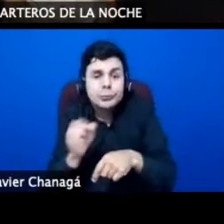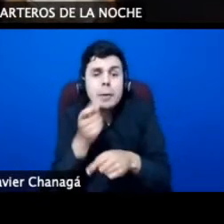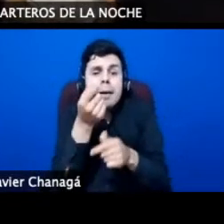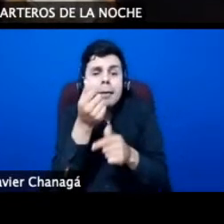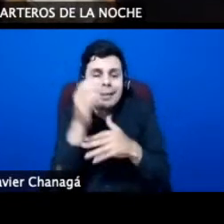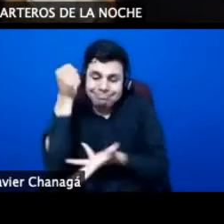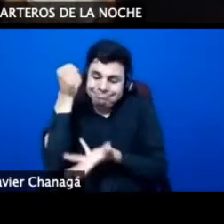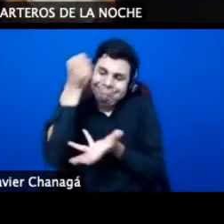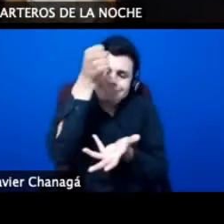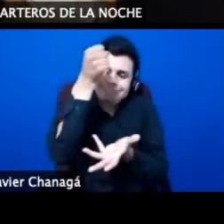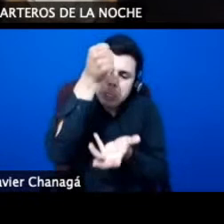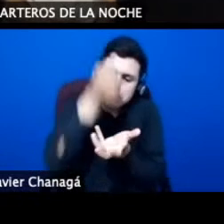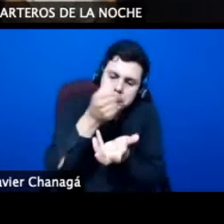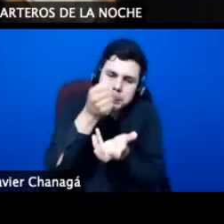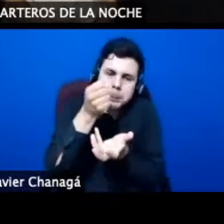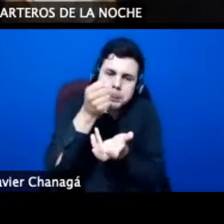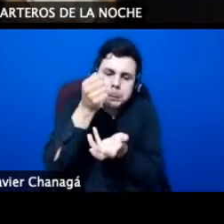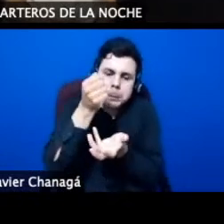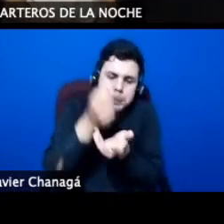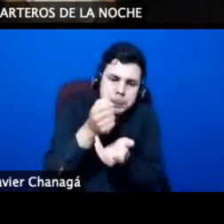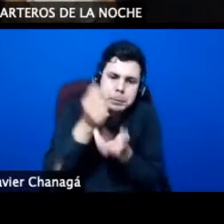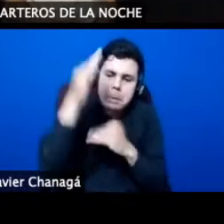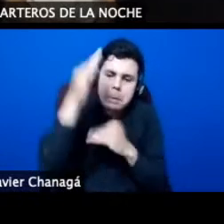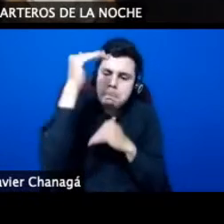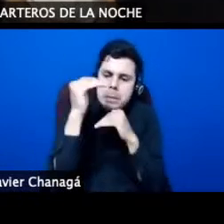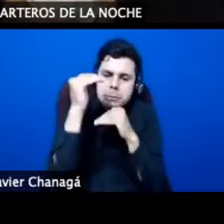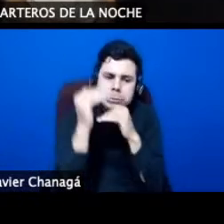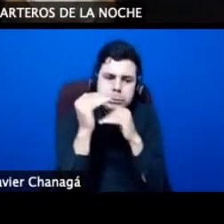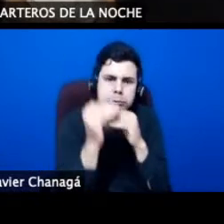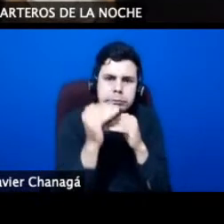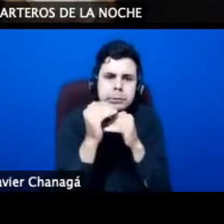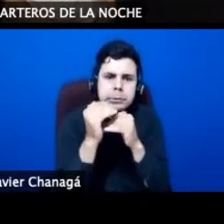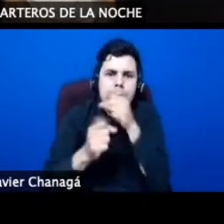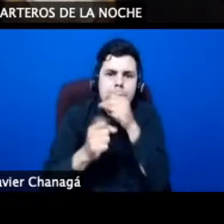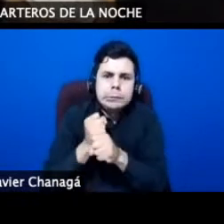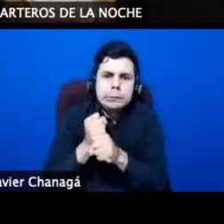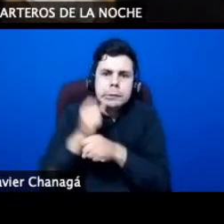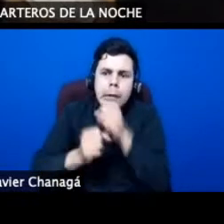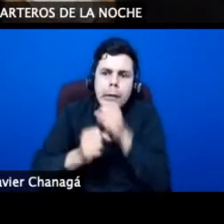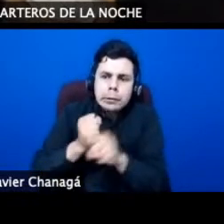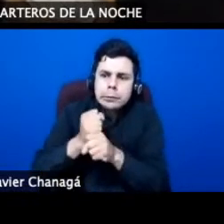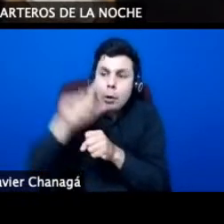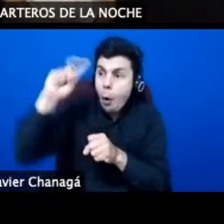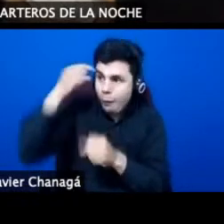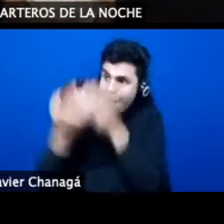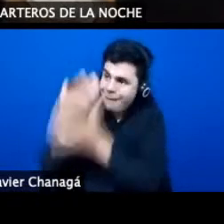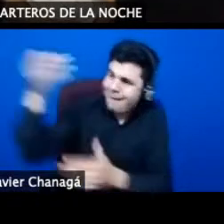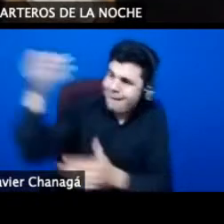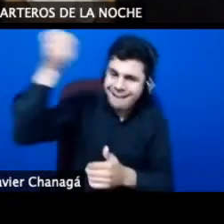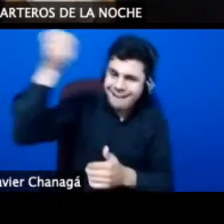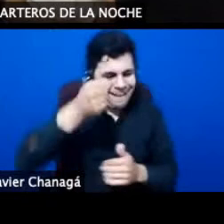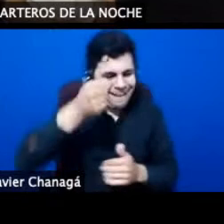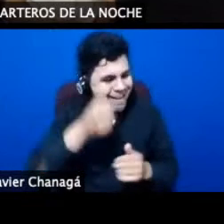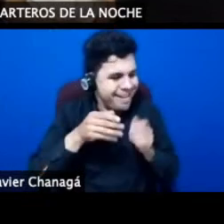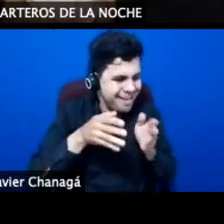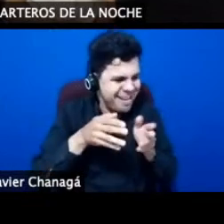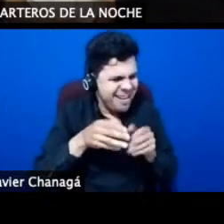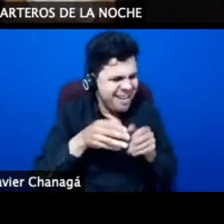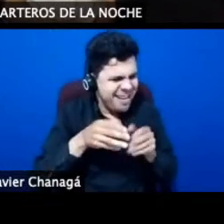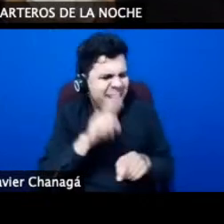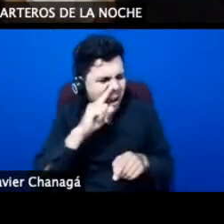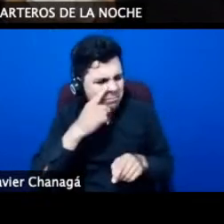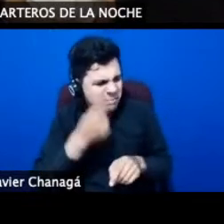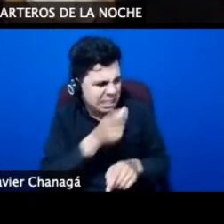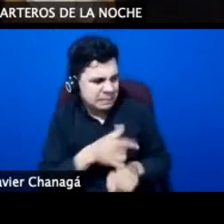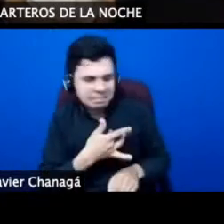le caes mejor o le caes peor, entonces hay que quitar o poner docentes. Entonces, yo no, en mi